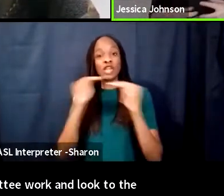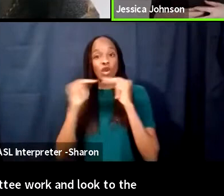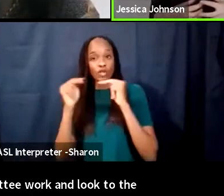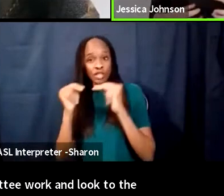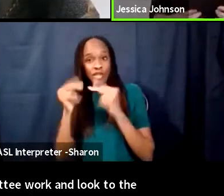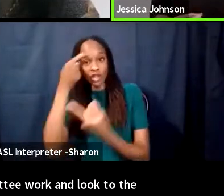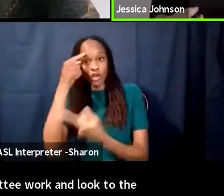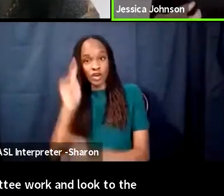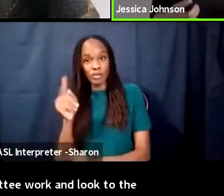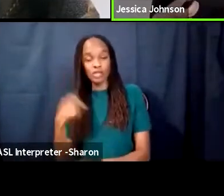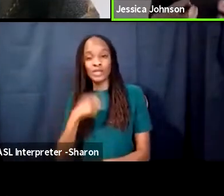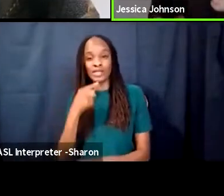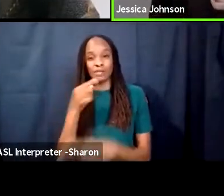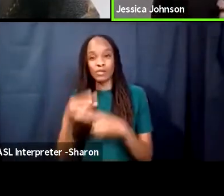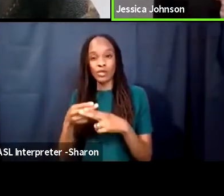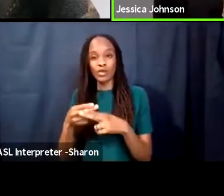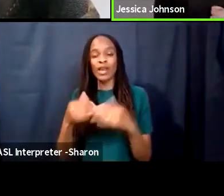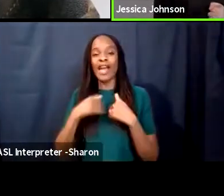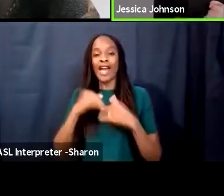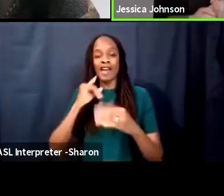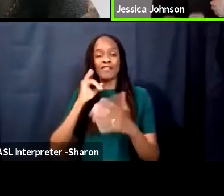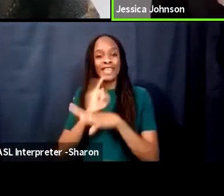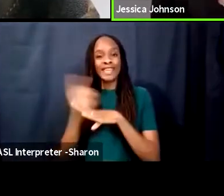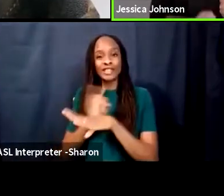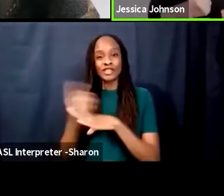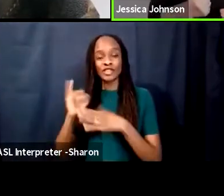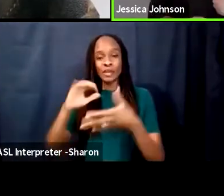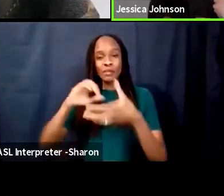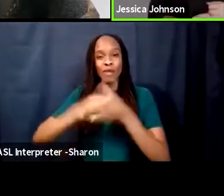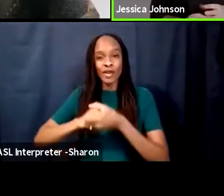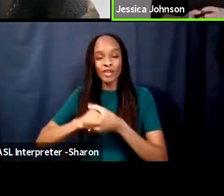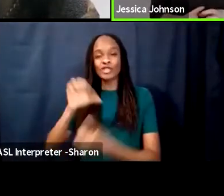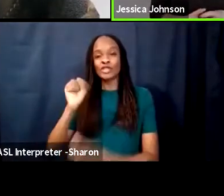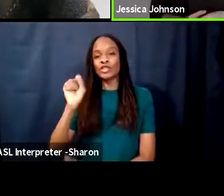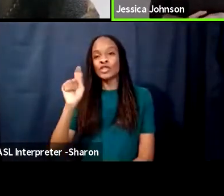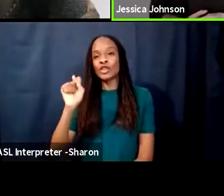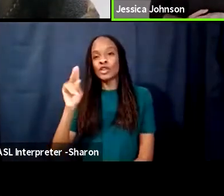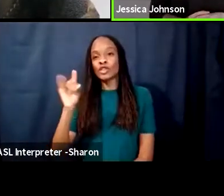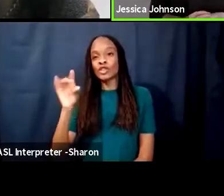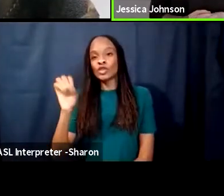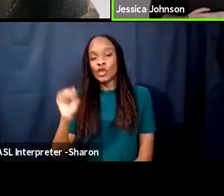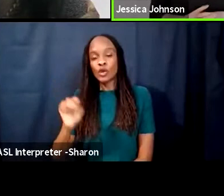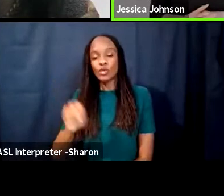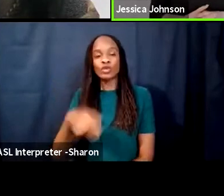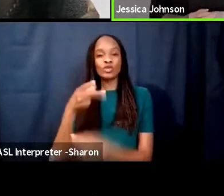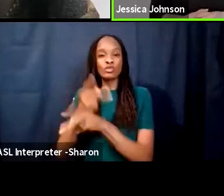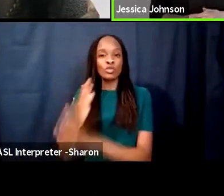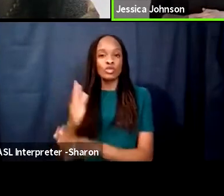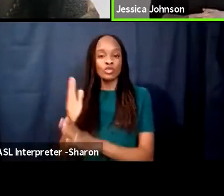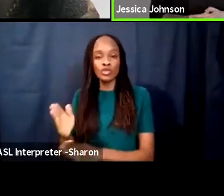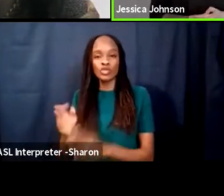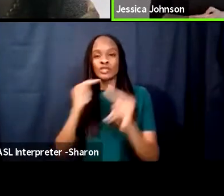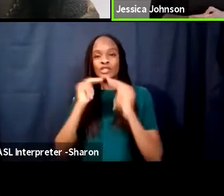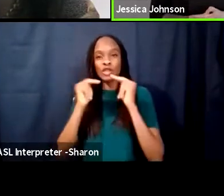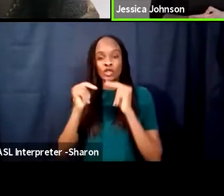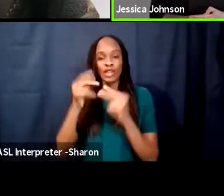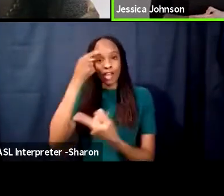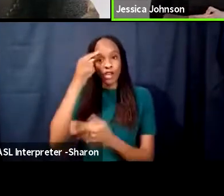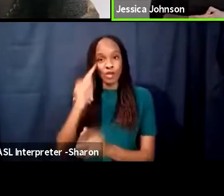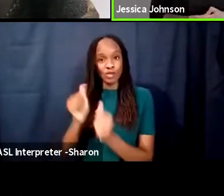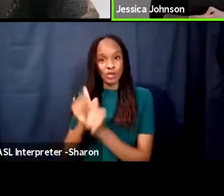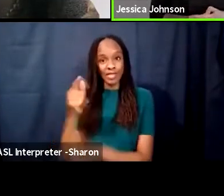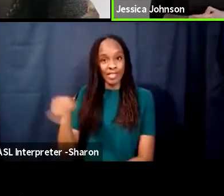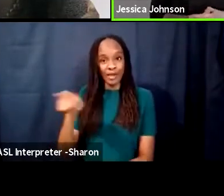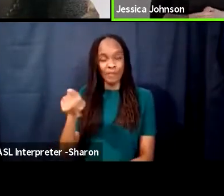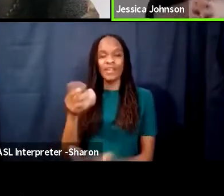we have industry partners, the studios, producers that we negotiate those agreements with. But